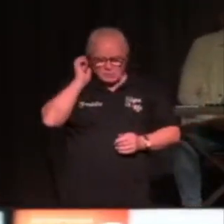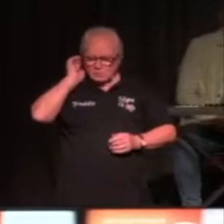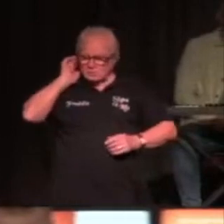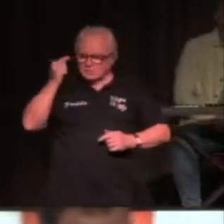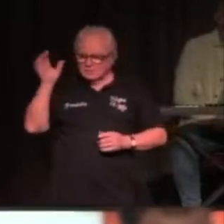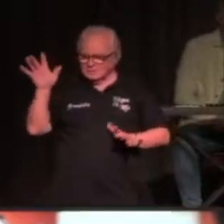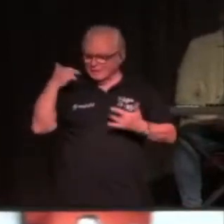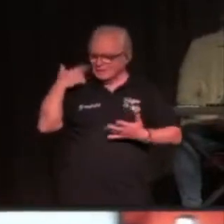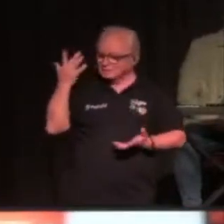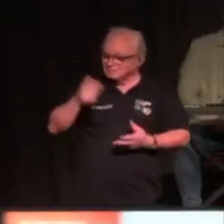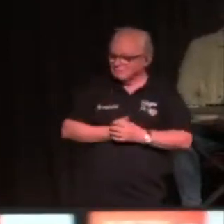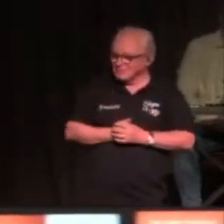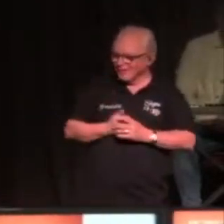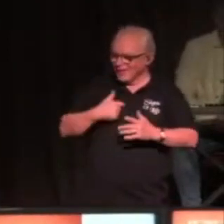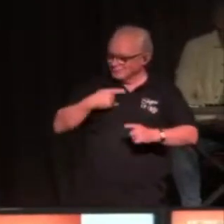We're talking about a servant.